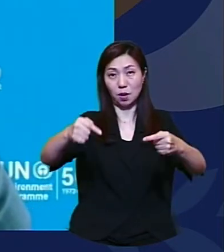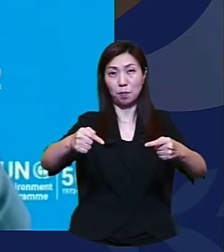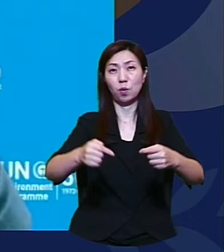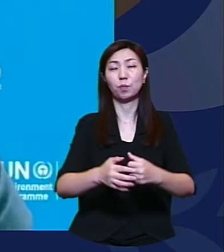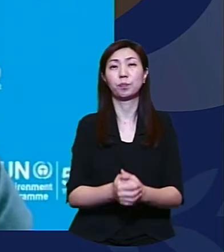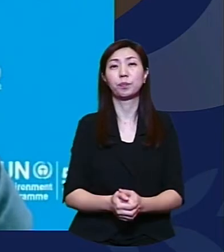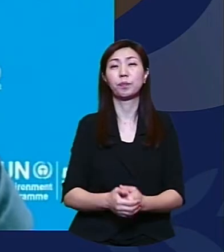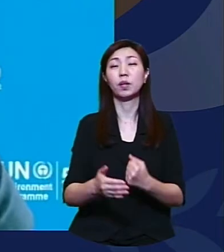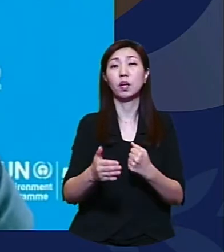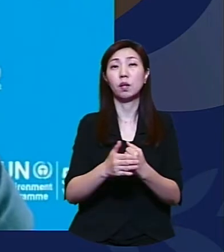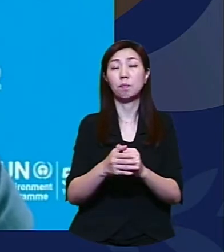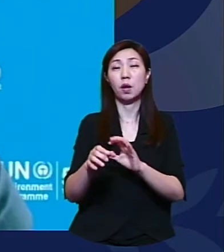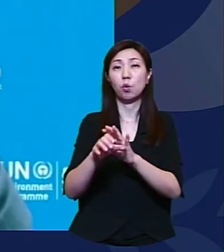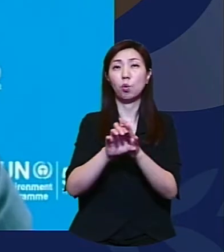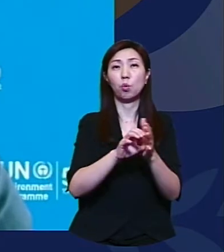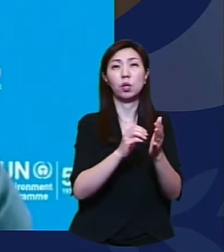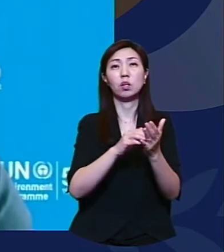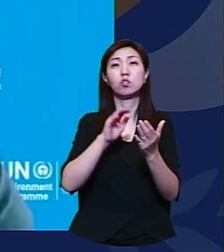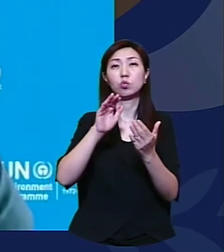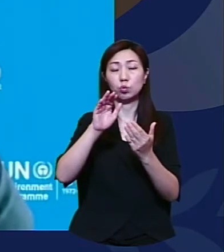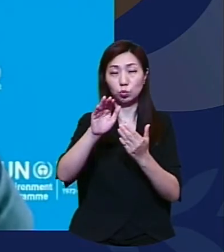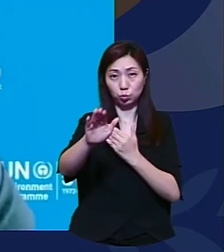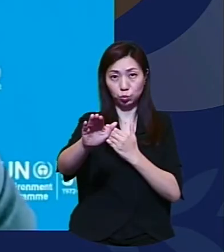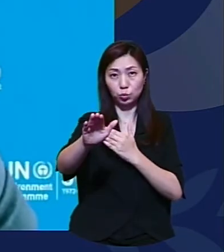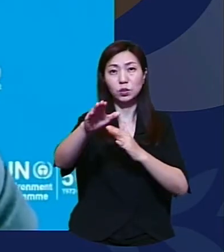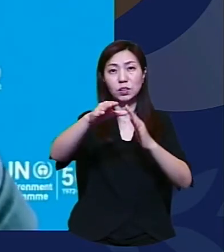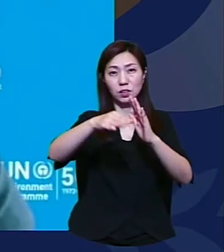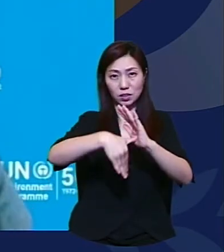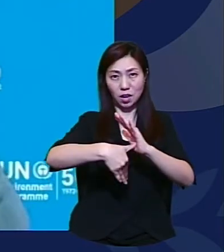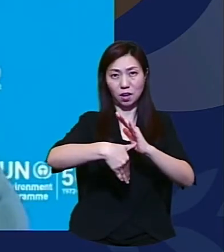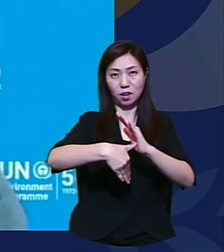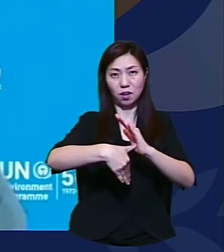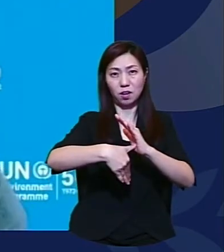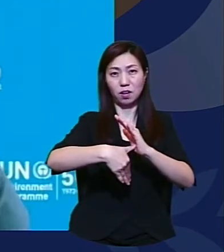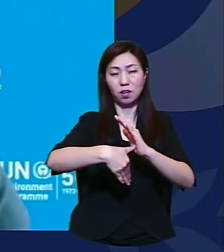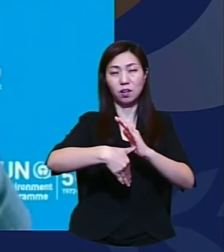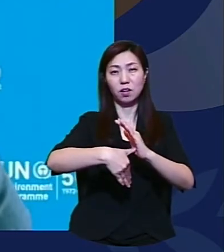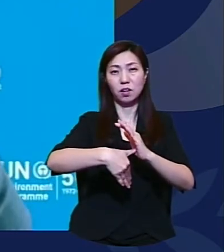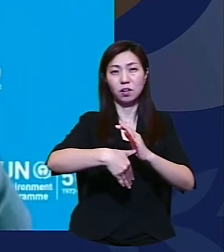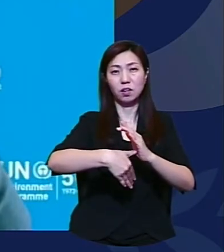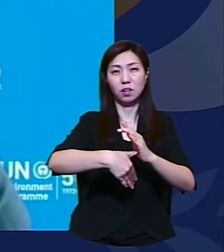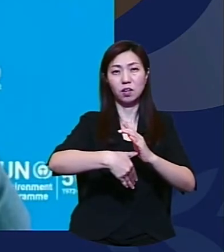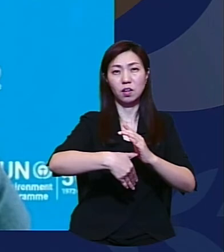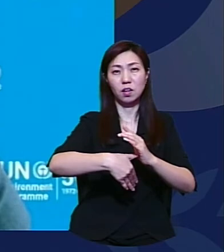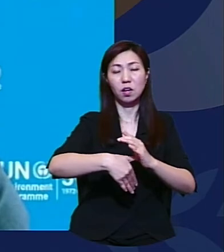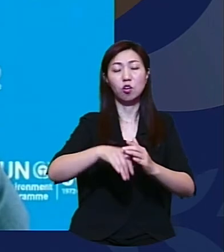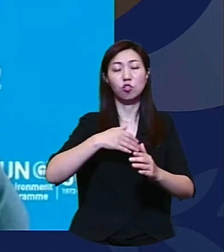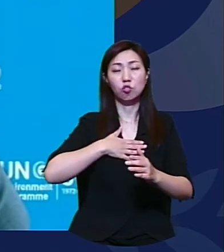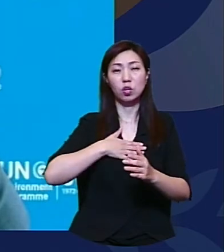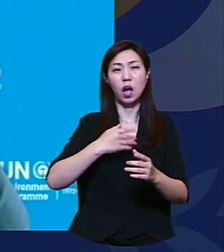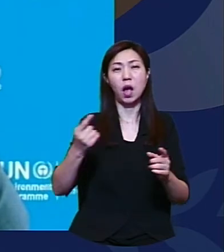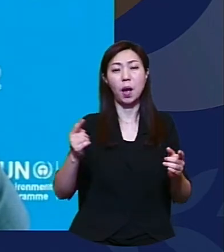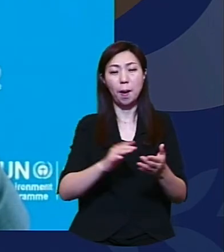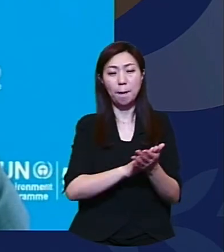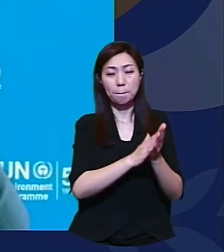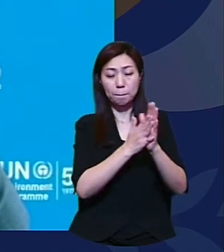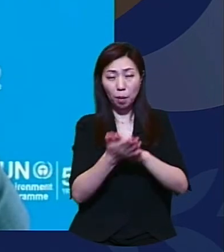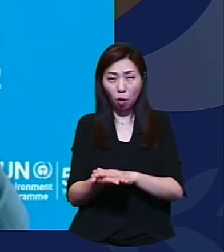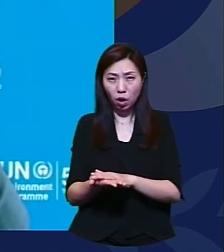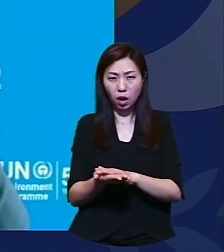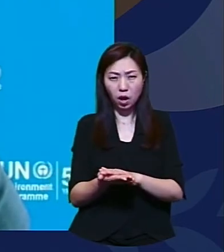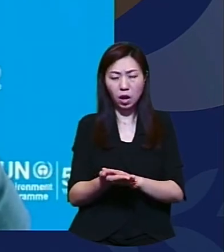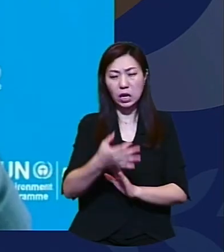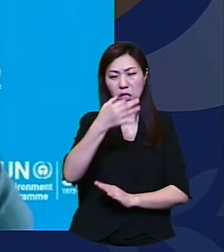taking the lessons from the pandemic to see the kinds of transformations towards SDG 1 and